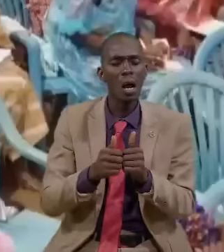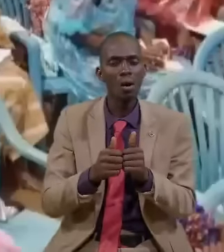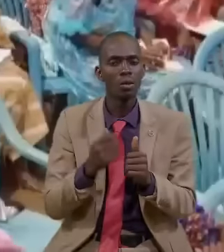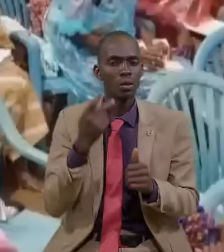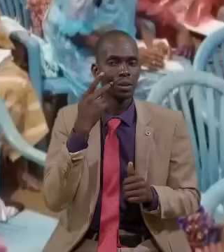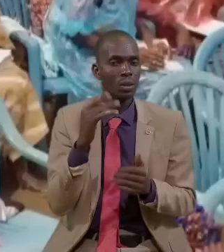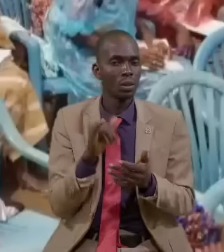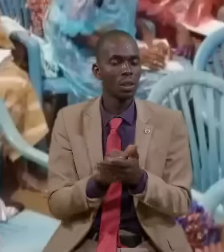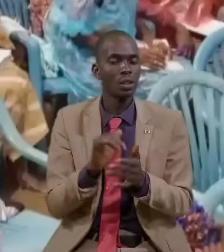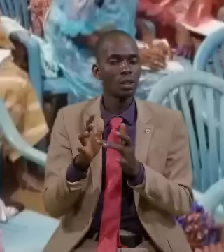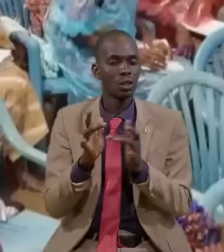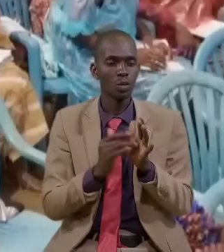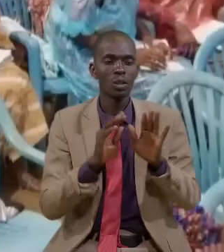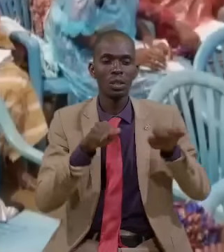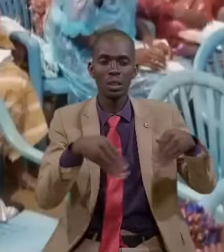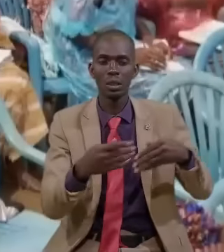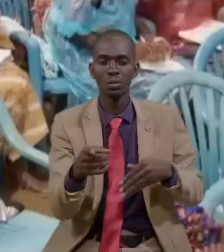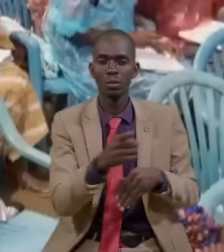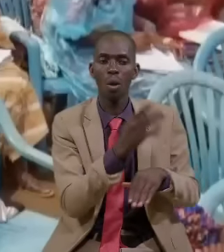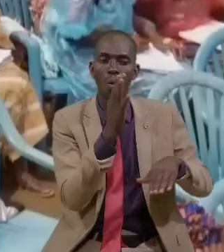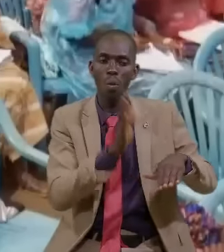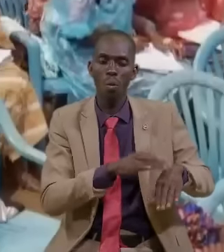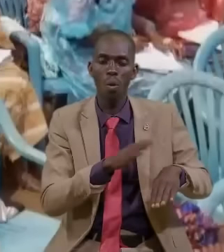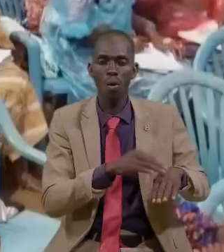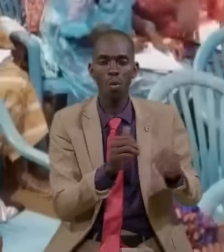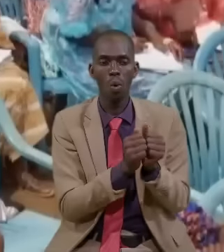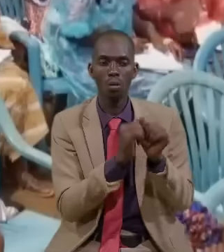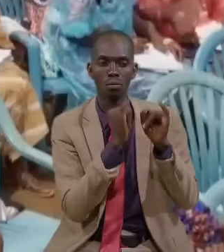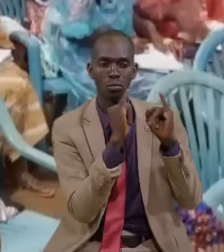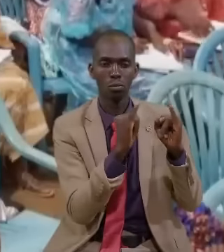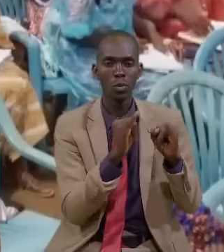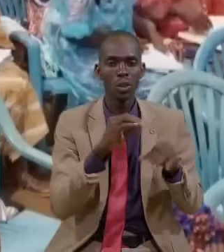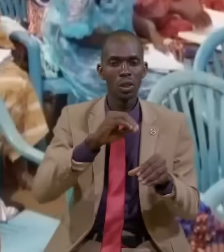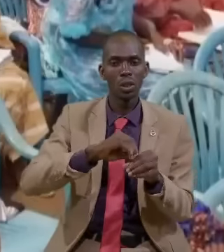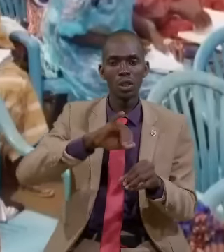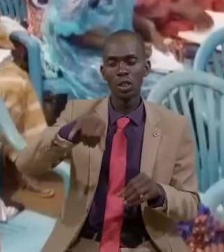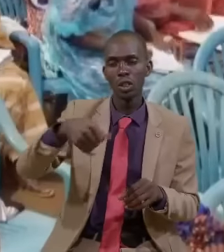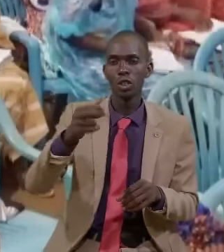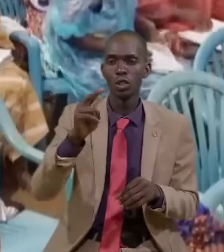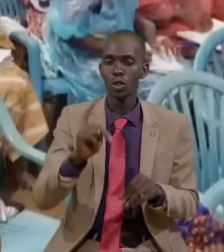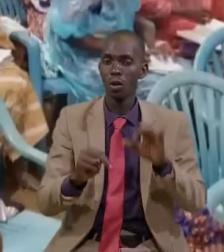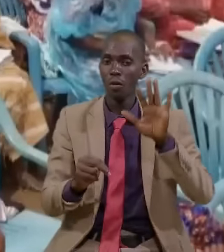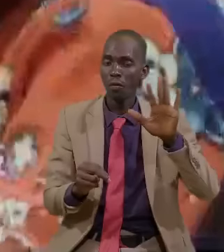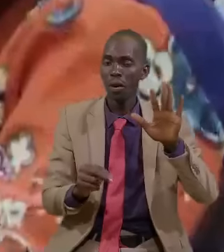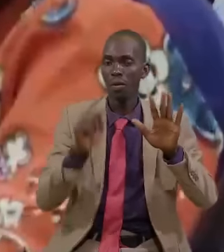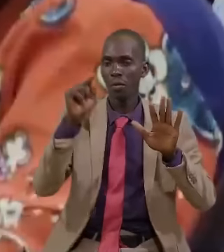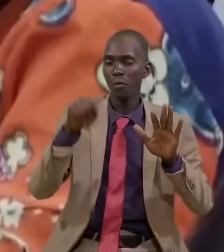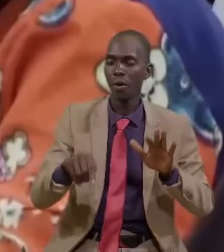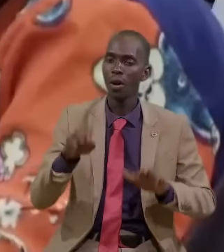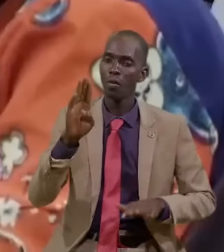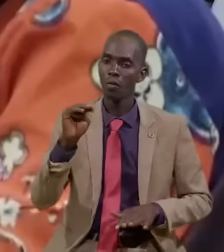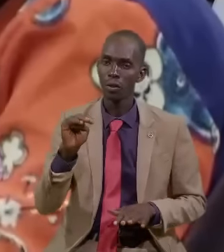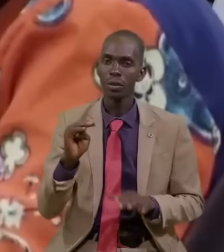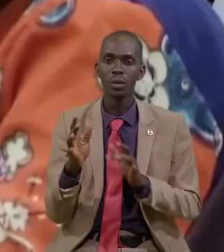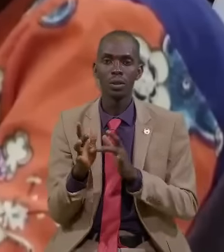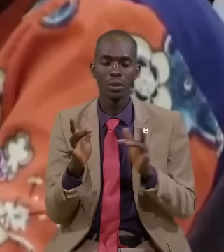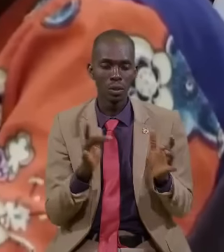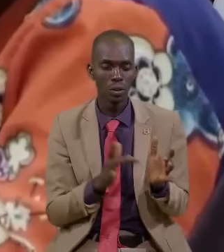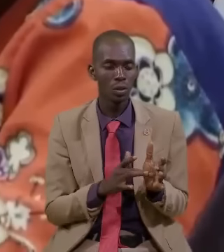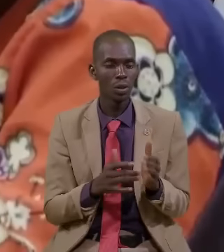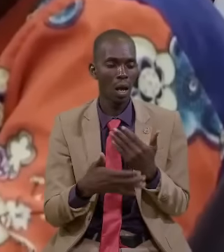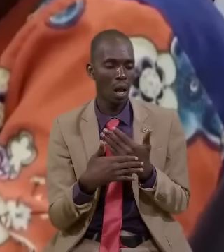in John chapter 5 verse 14. Afterwards, Jesus findeth